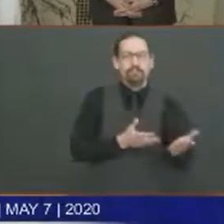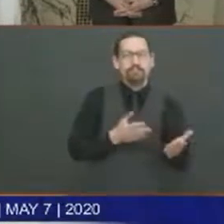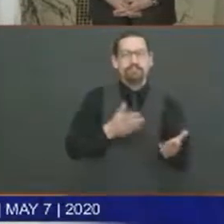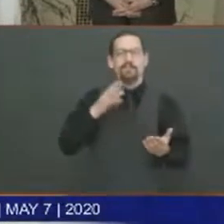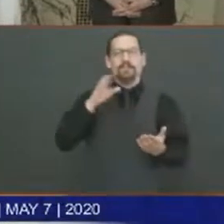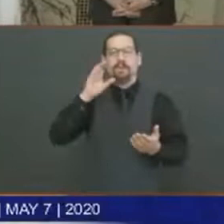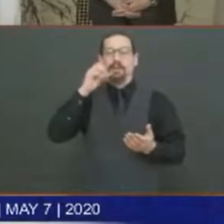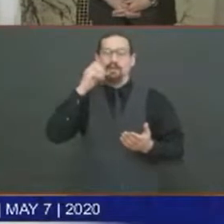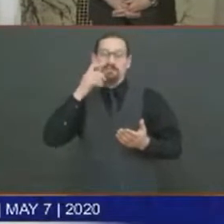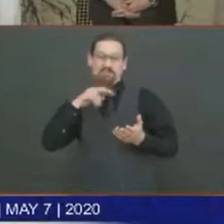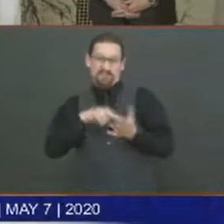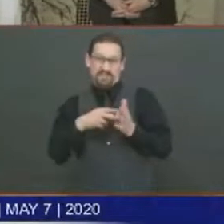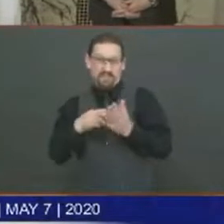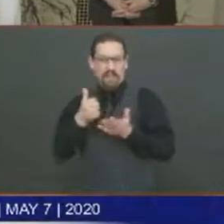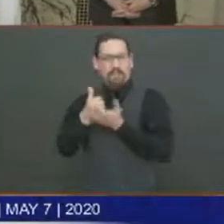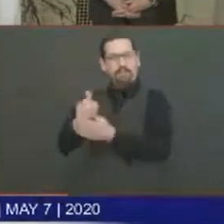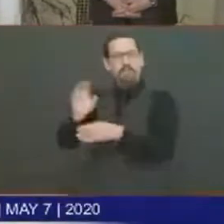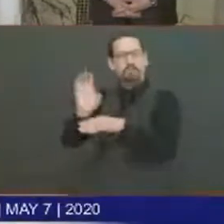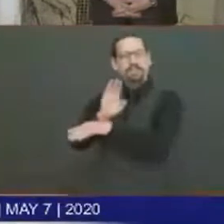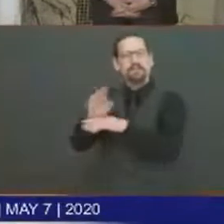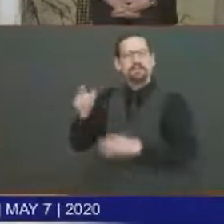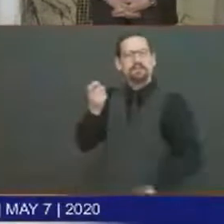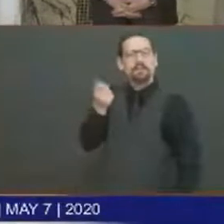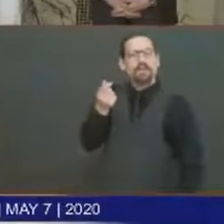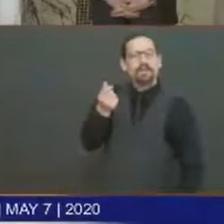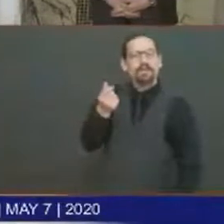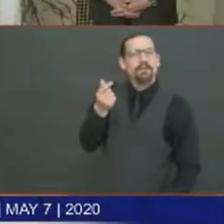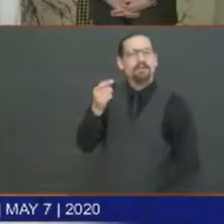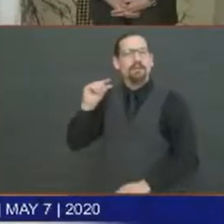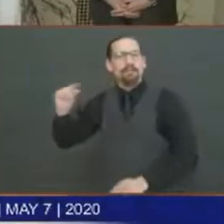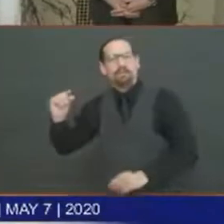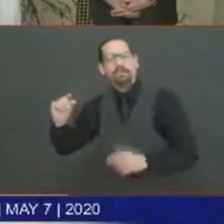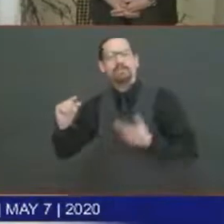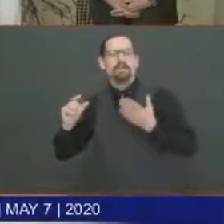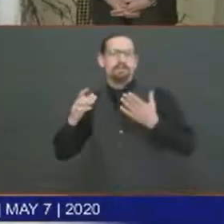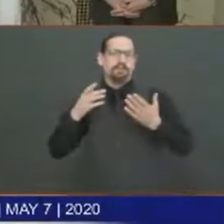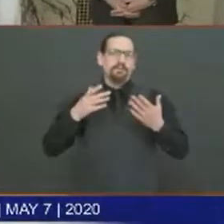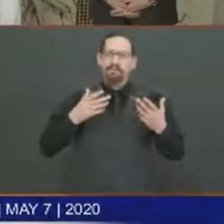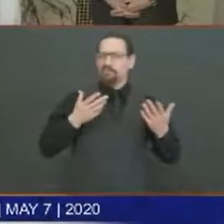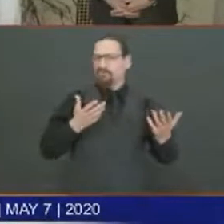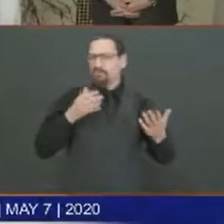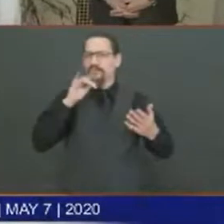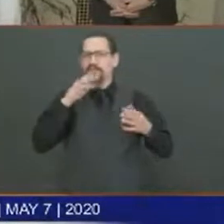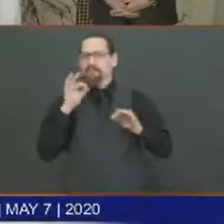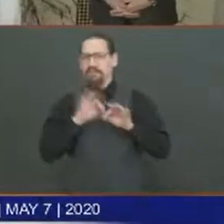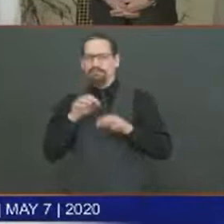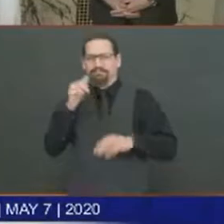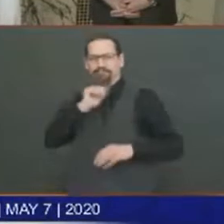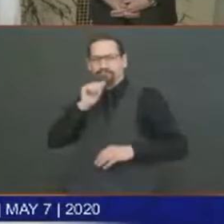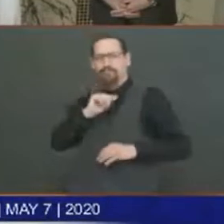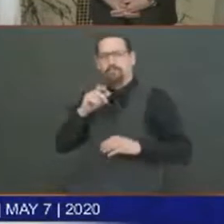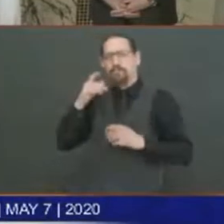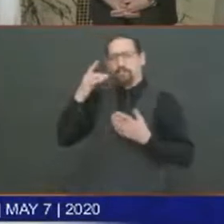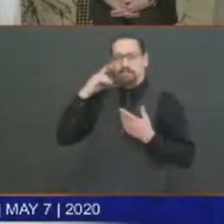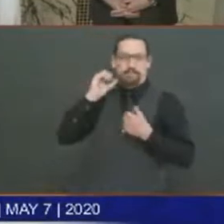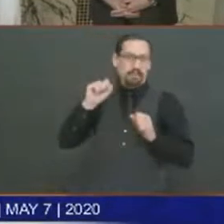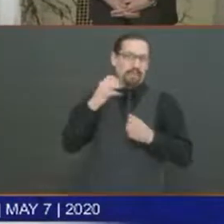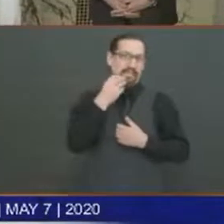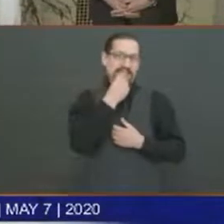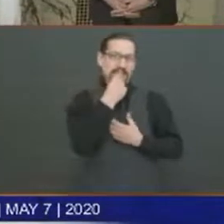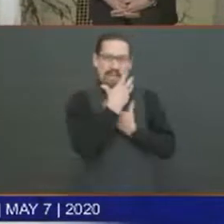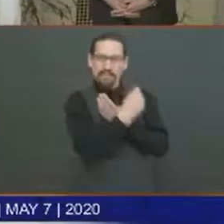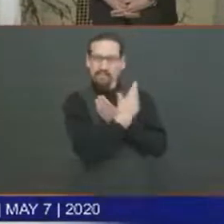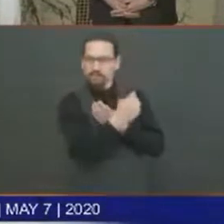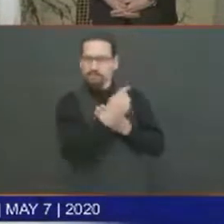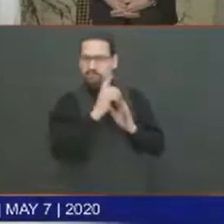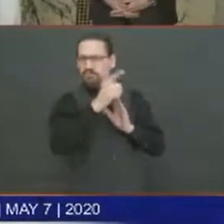longer until we can get you to outdoor dining and then indoor dining. By the way, if you can, do takeout.